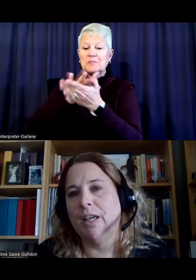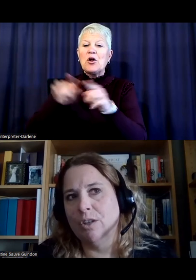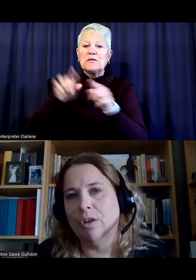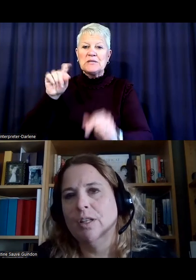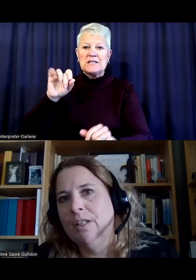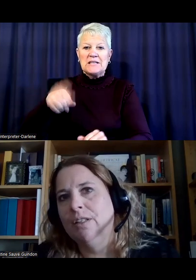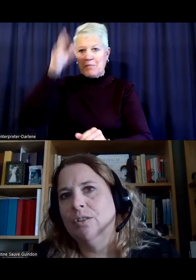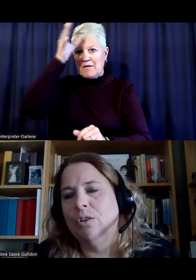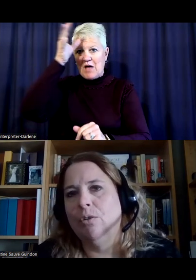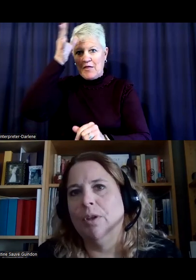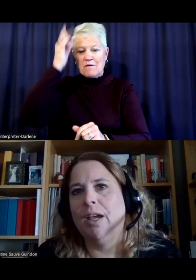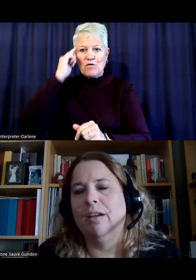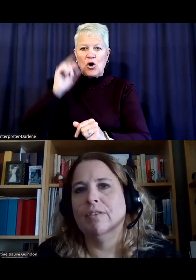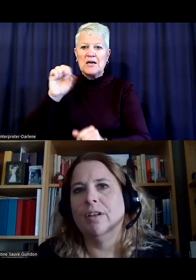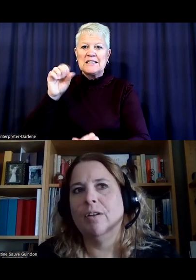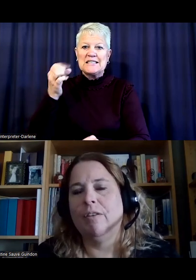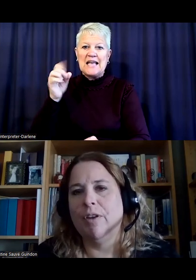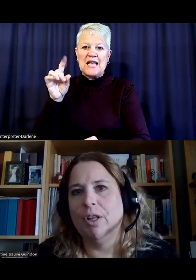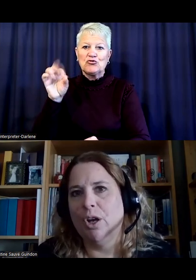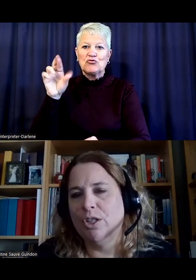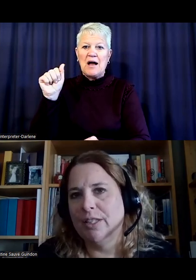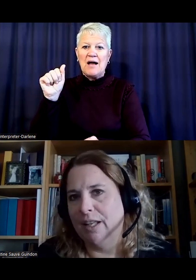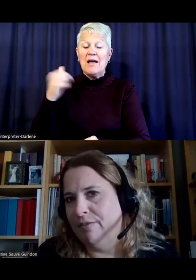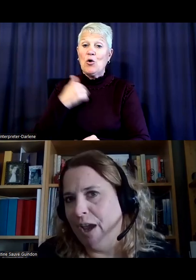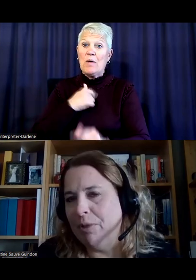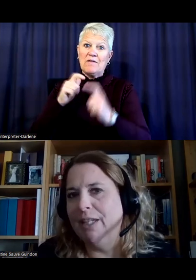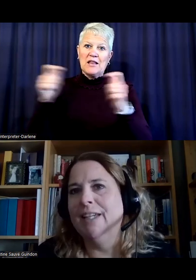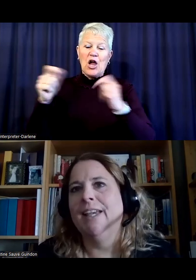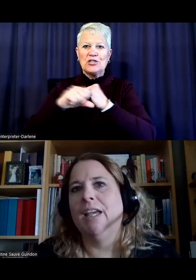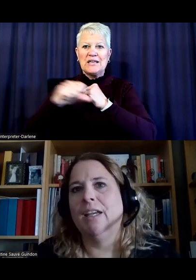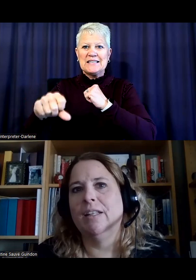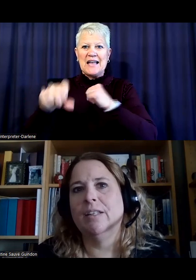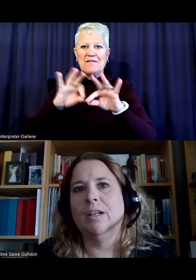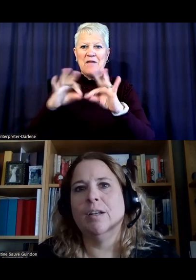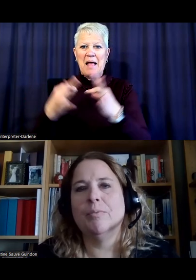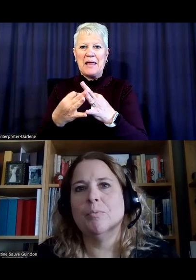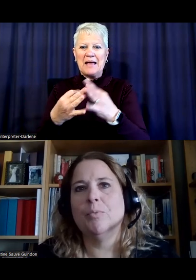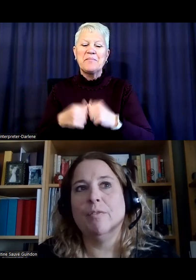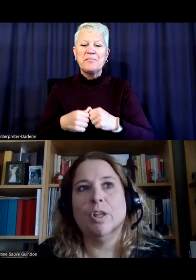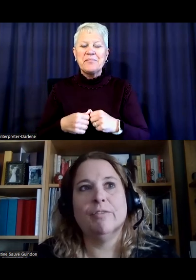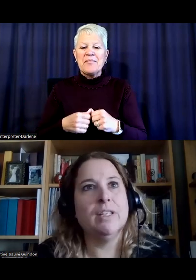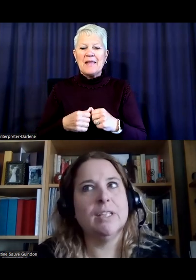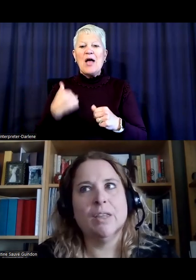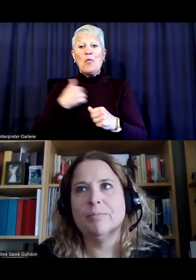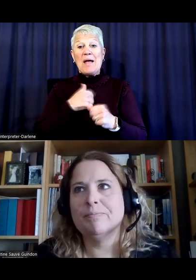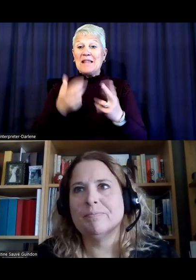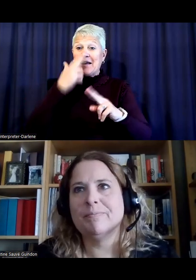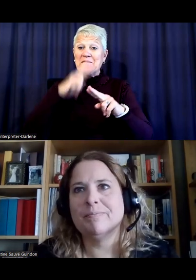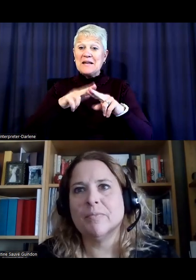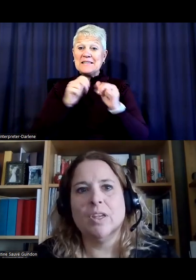to Cassandra. So we have a very large extended family, and we have a lot of fun